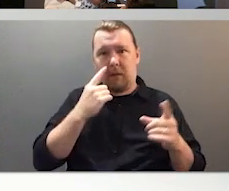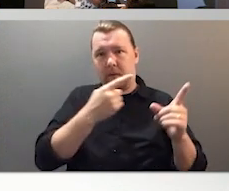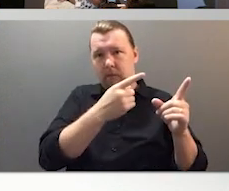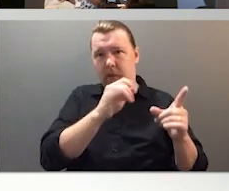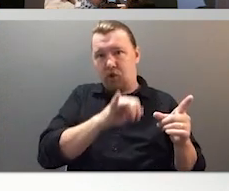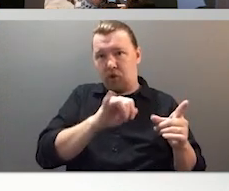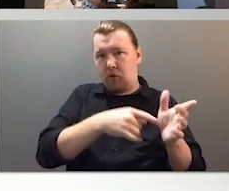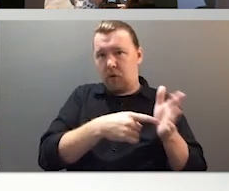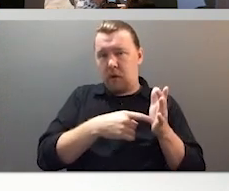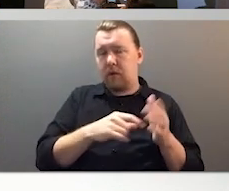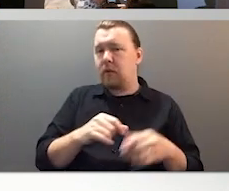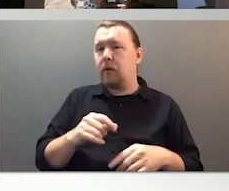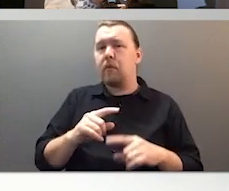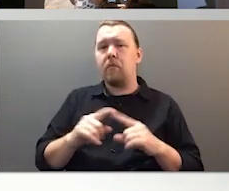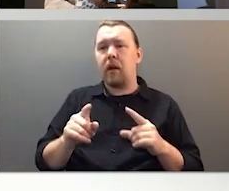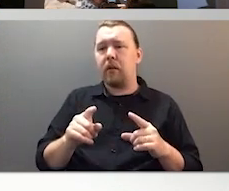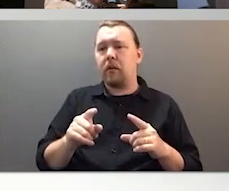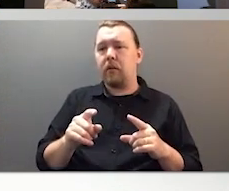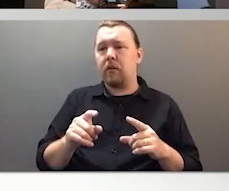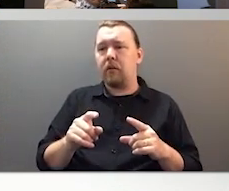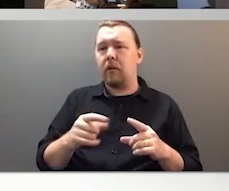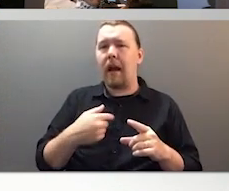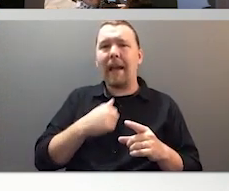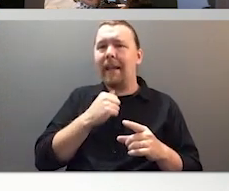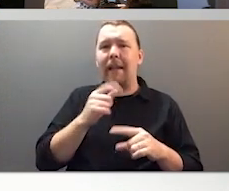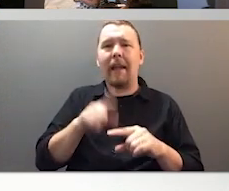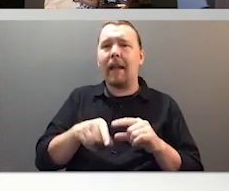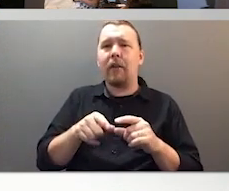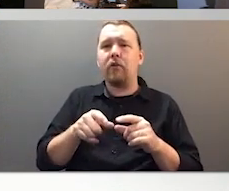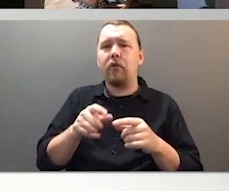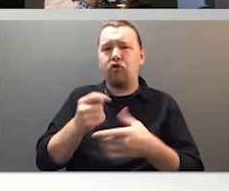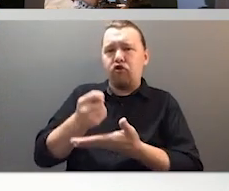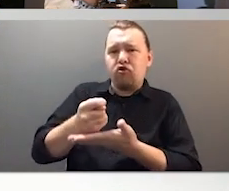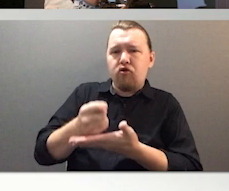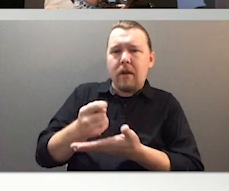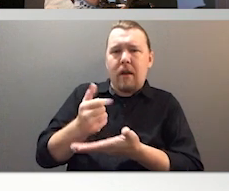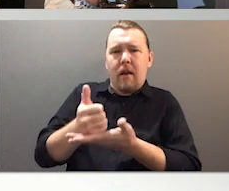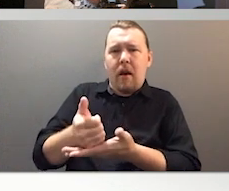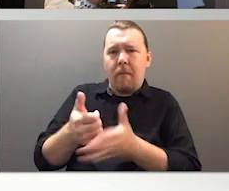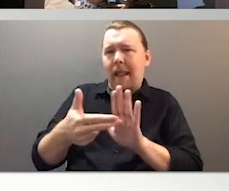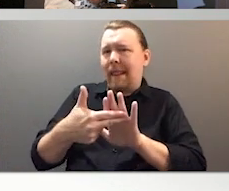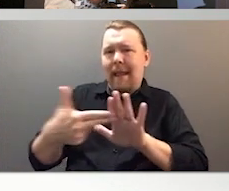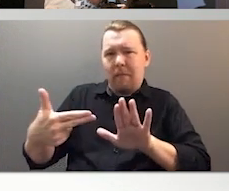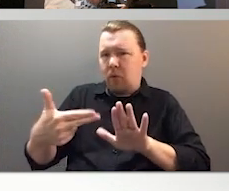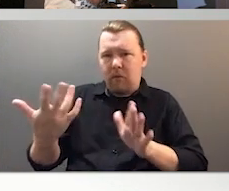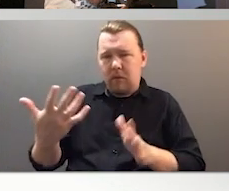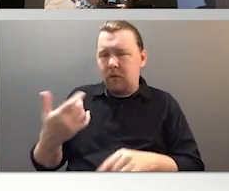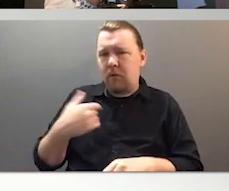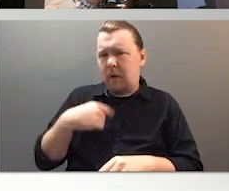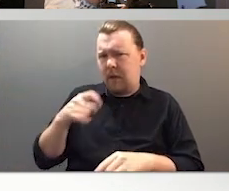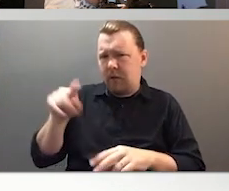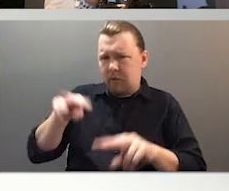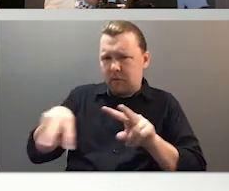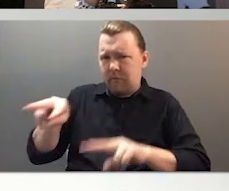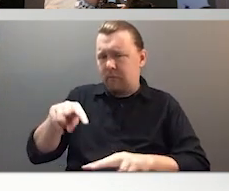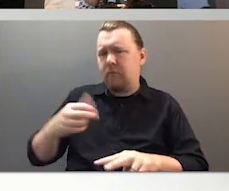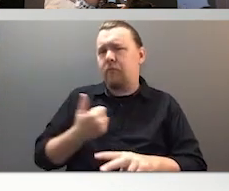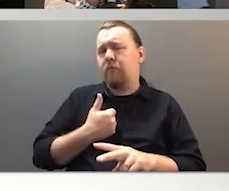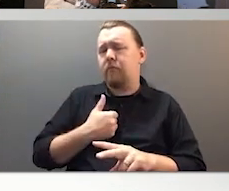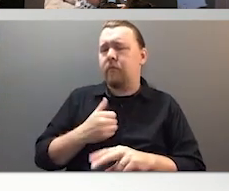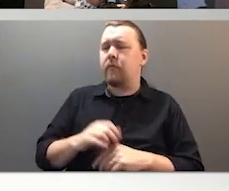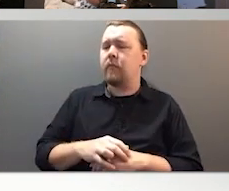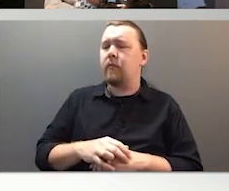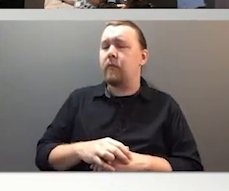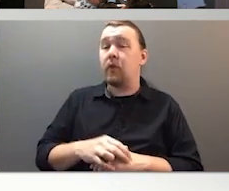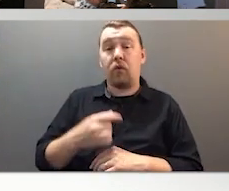really need to treat a label. And so some of the tasks just kind of look at, if I'm